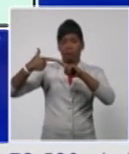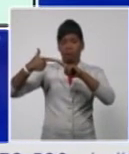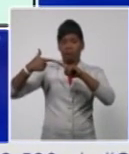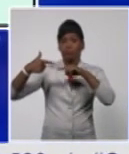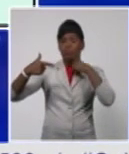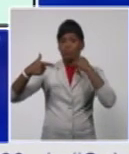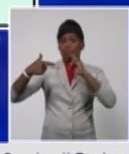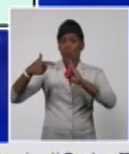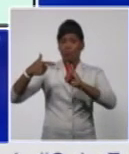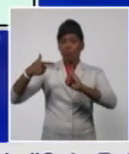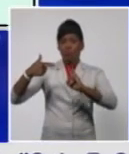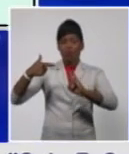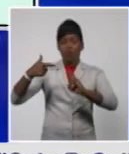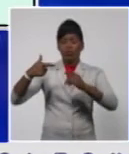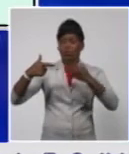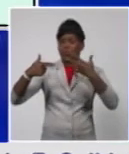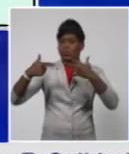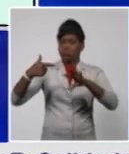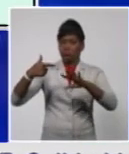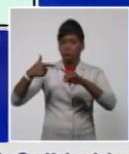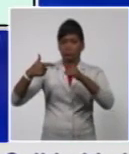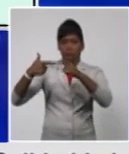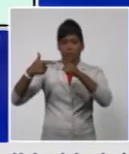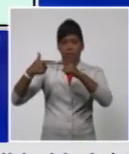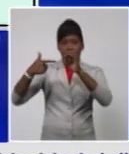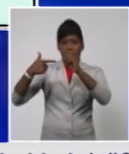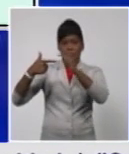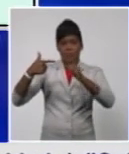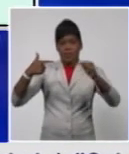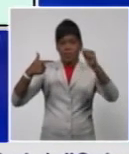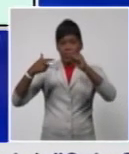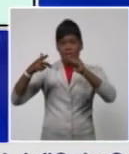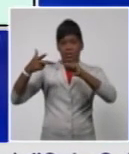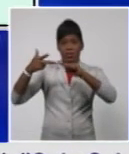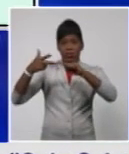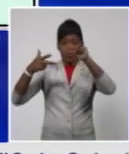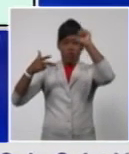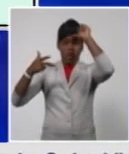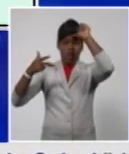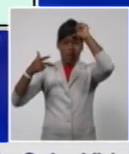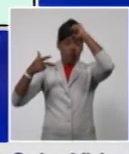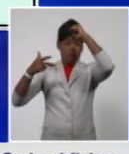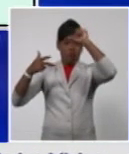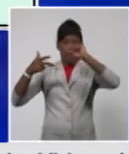194,700 COVID-19 related fatalities. India follows with